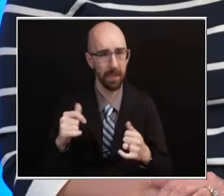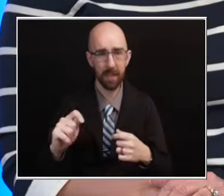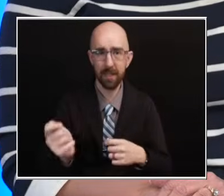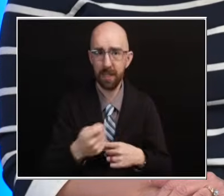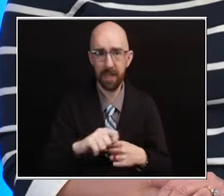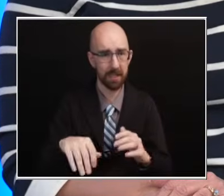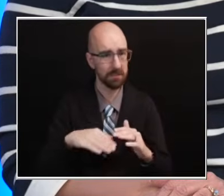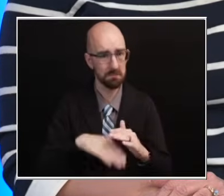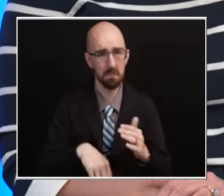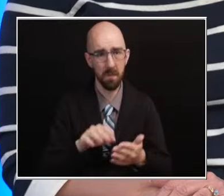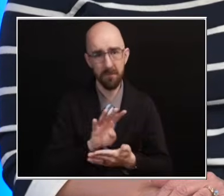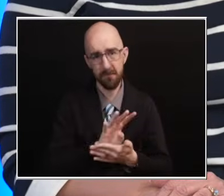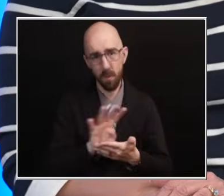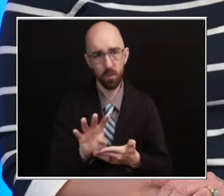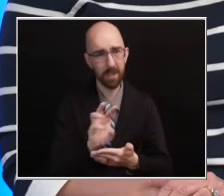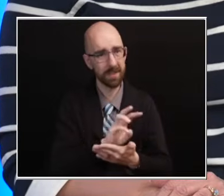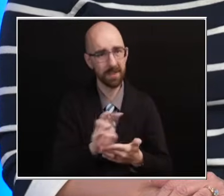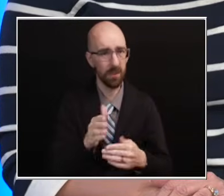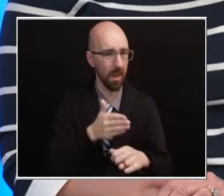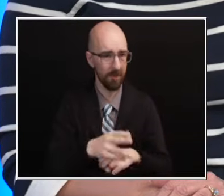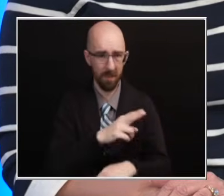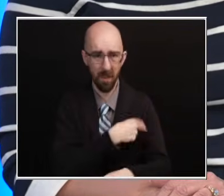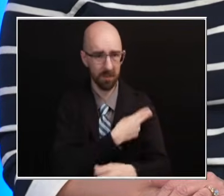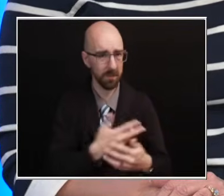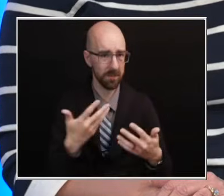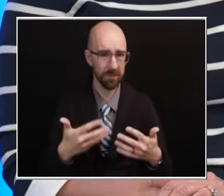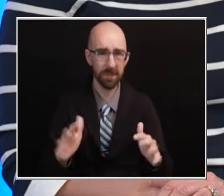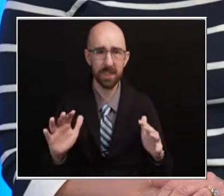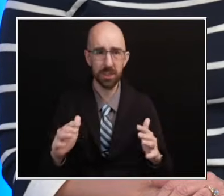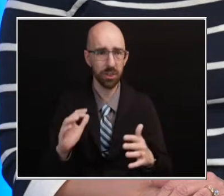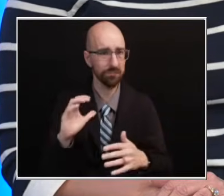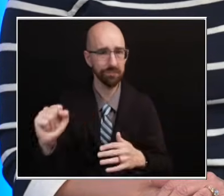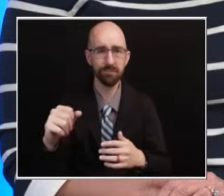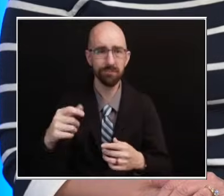to 6 weeks after I got out of the hospital, and